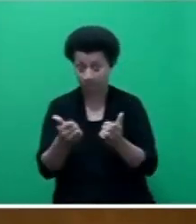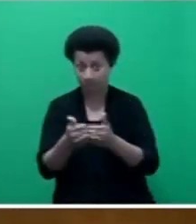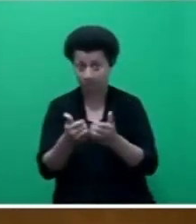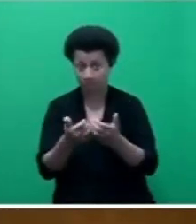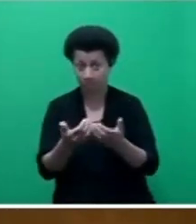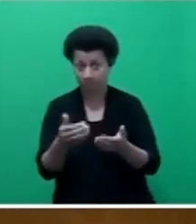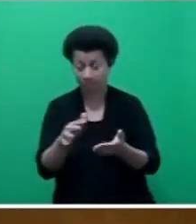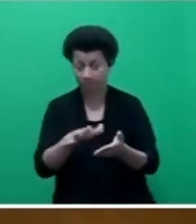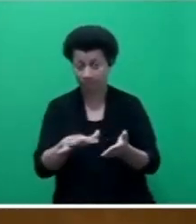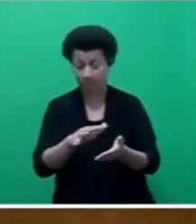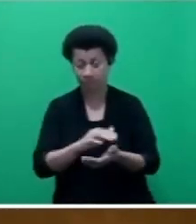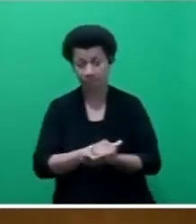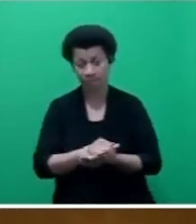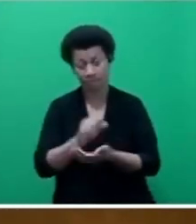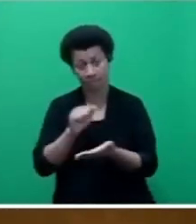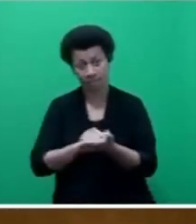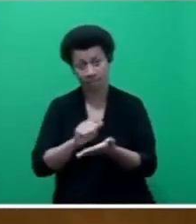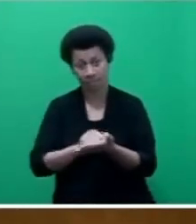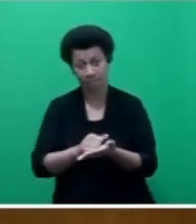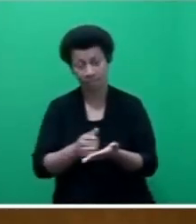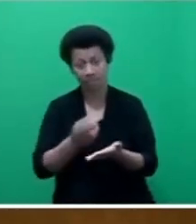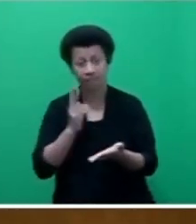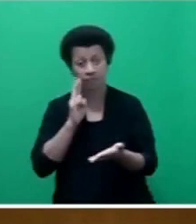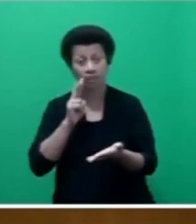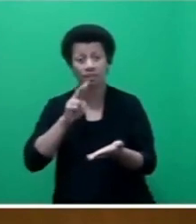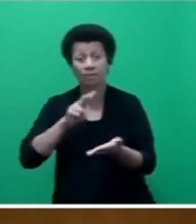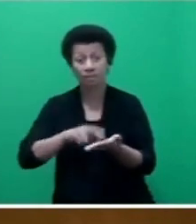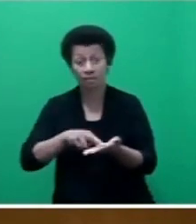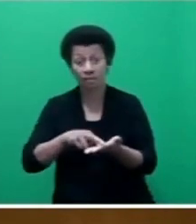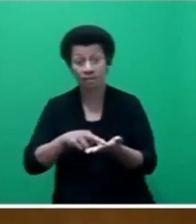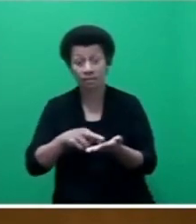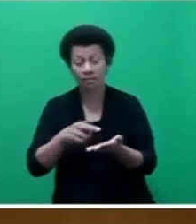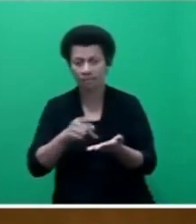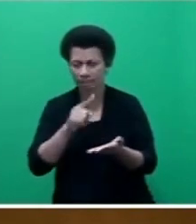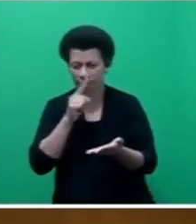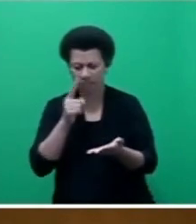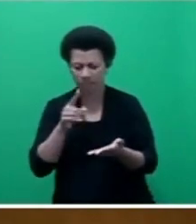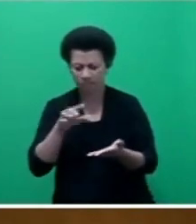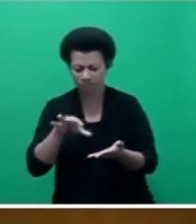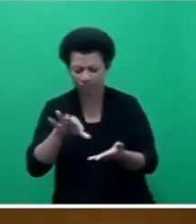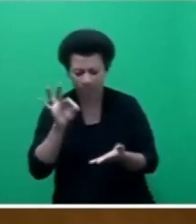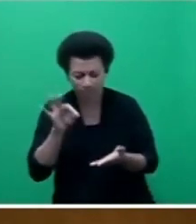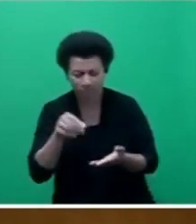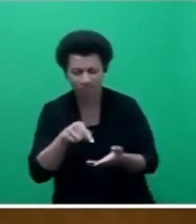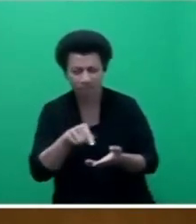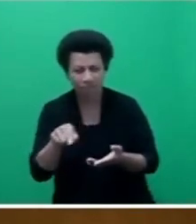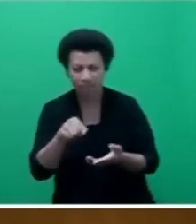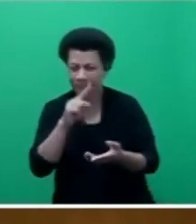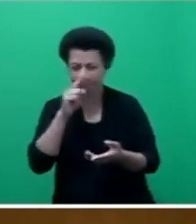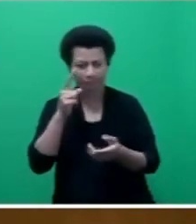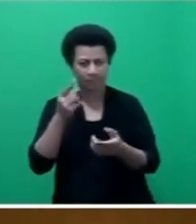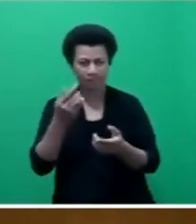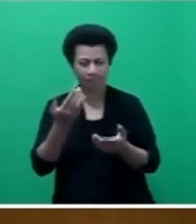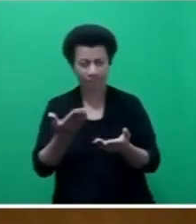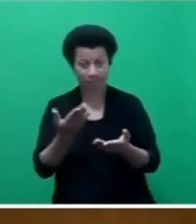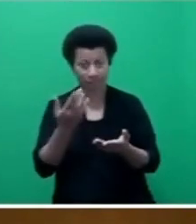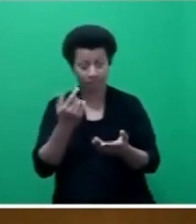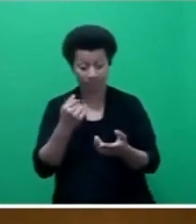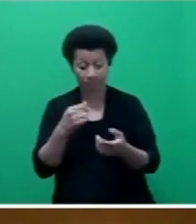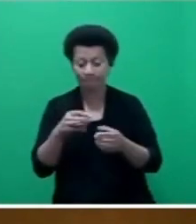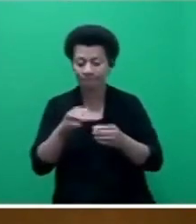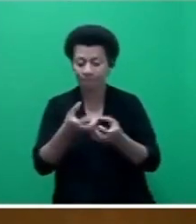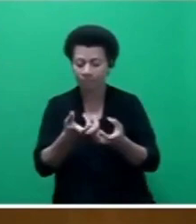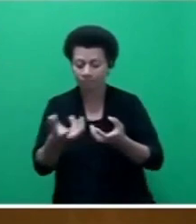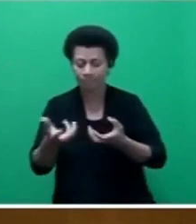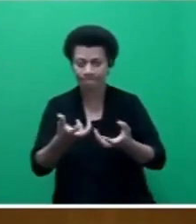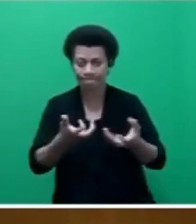registered lessee cannot be located or simply does not have the capacity to be able to subdivide the